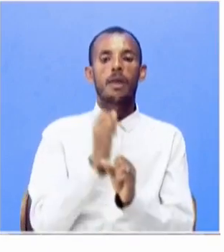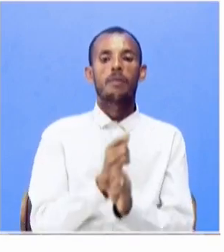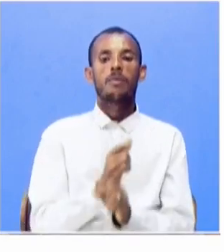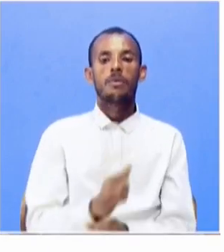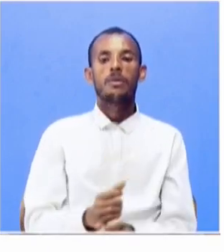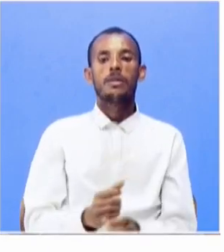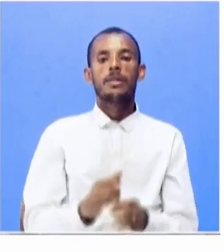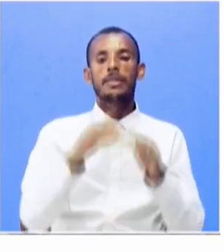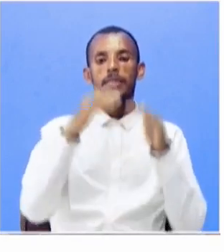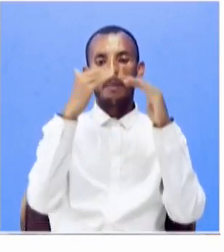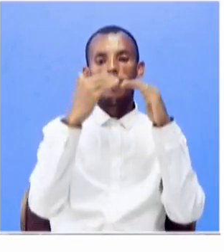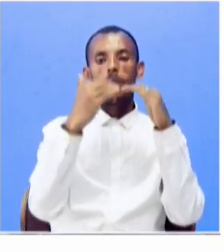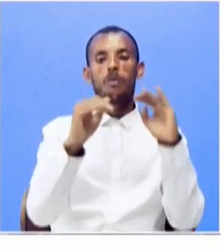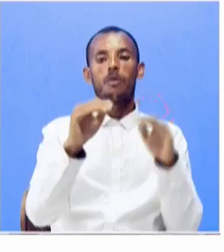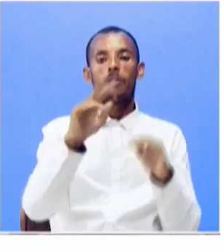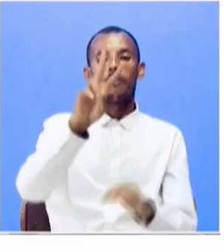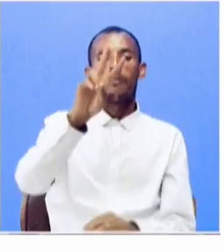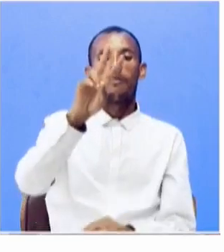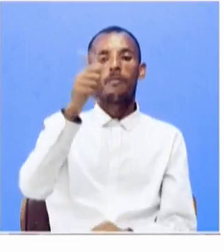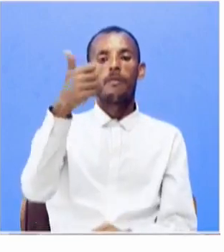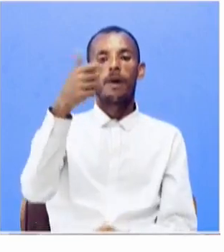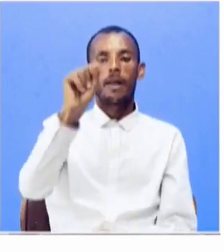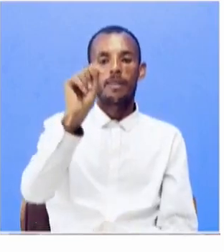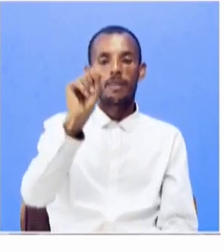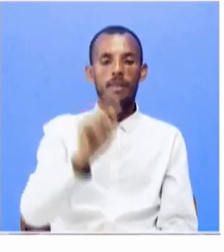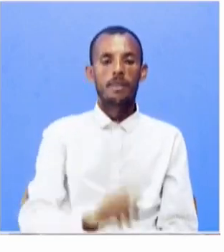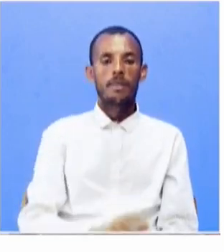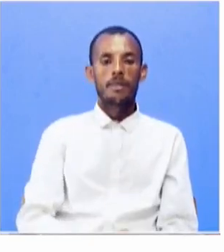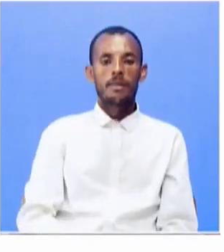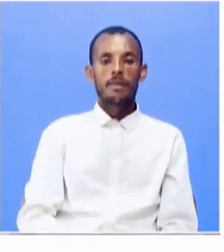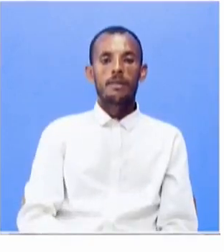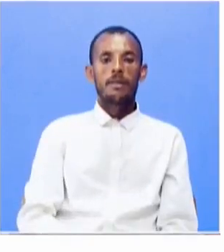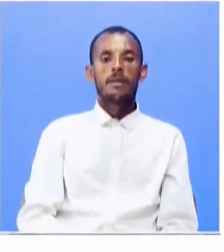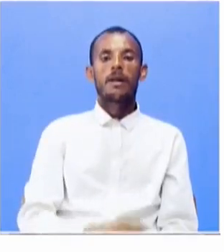the amount of watt. Calculate the watt